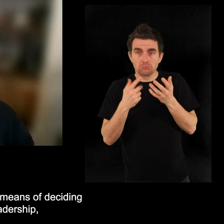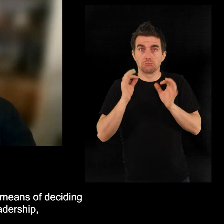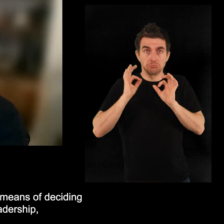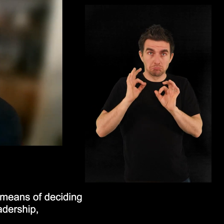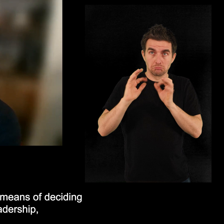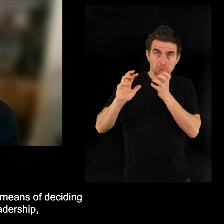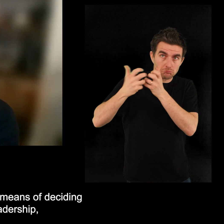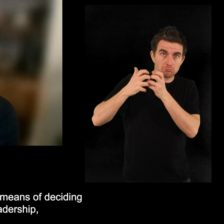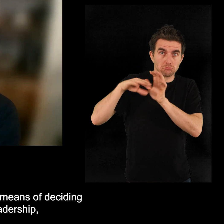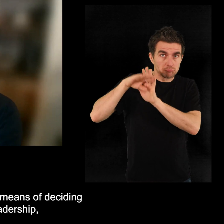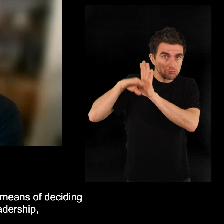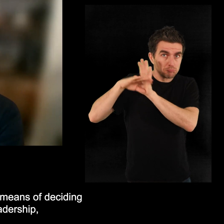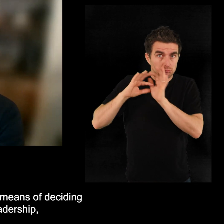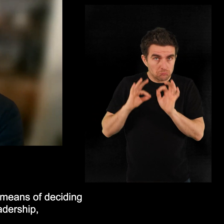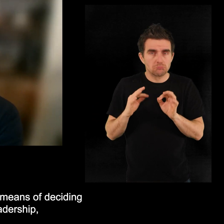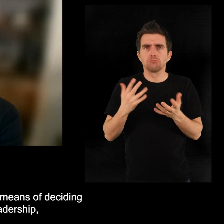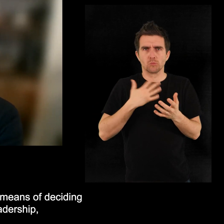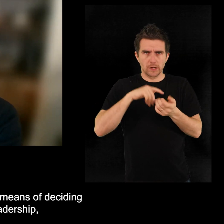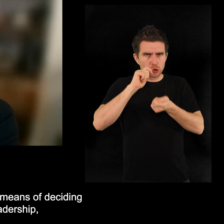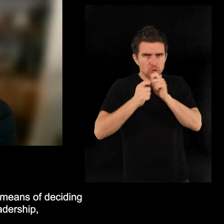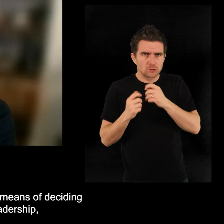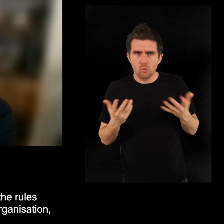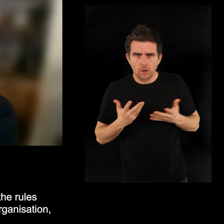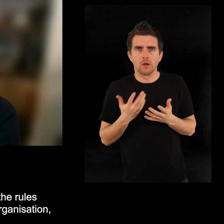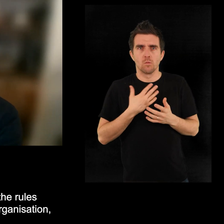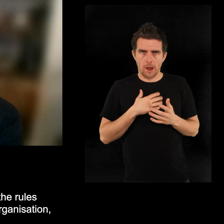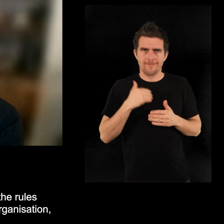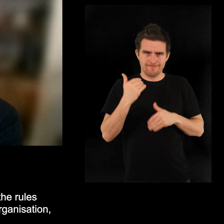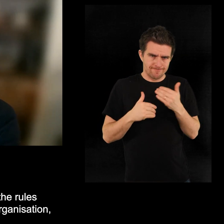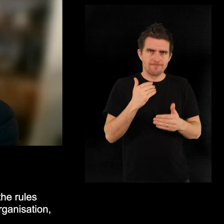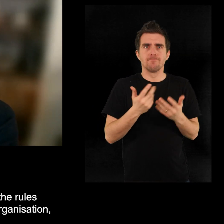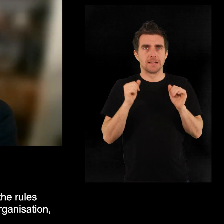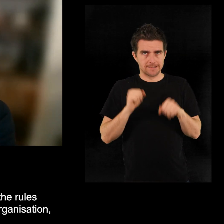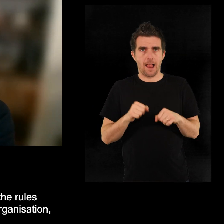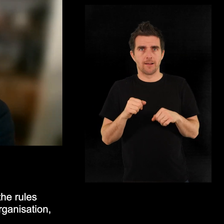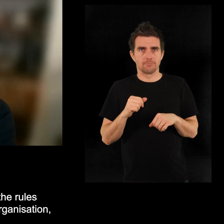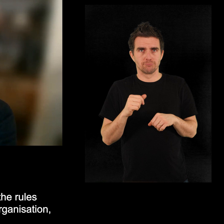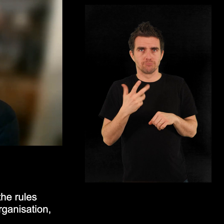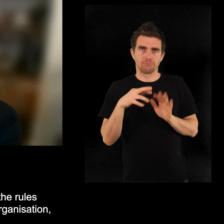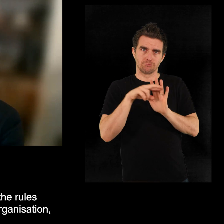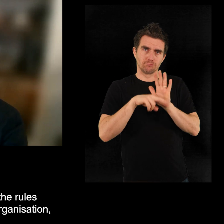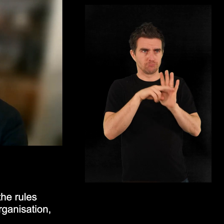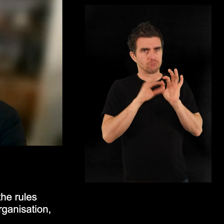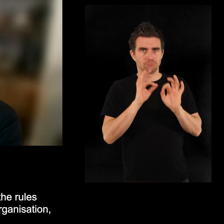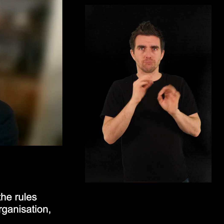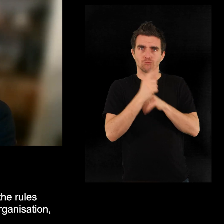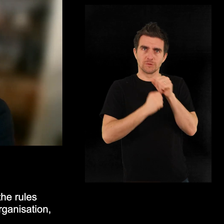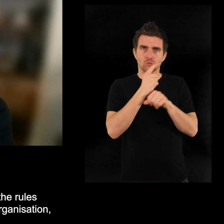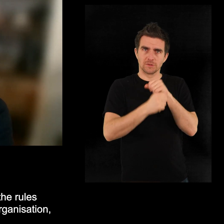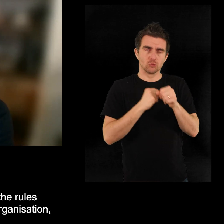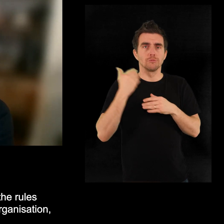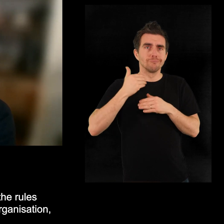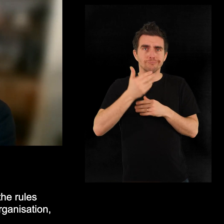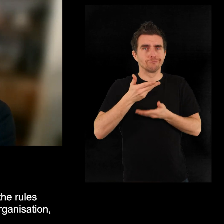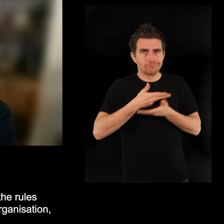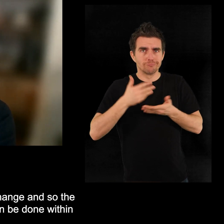this, both who is the leadership, what the policies are, and if the rules that govern